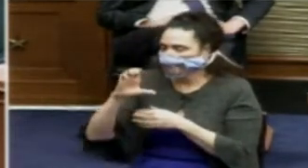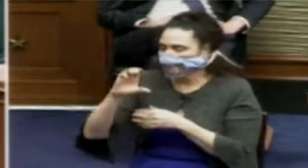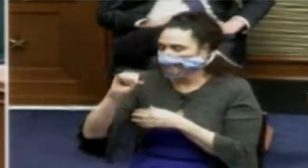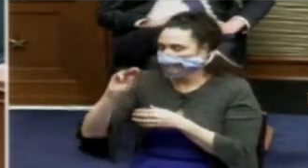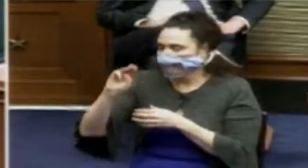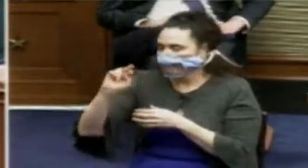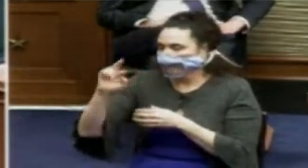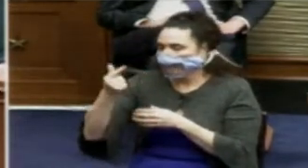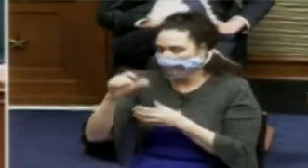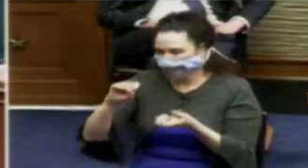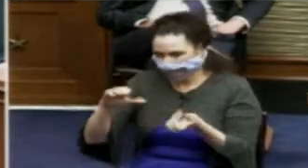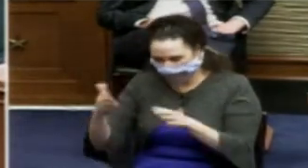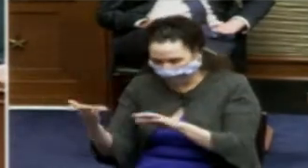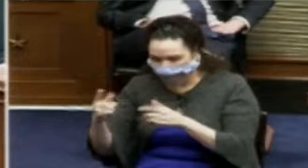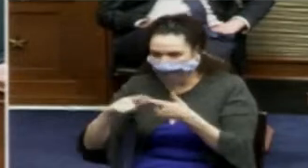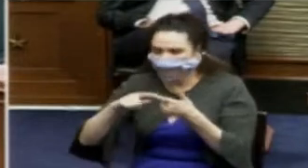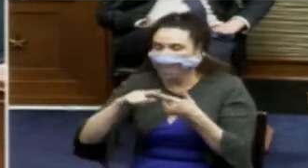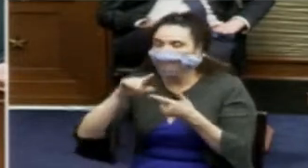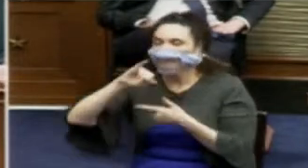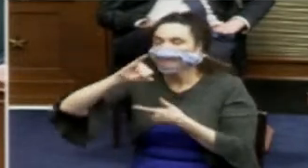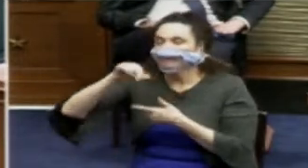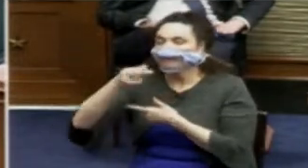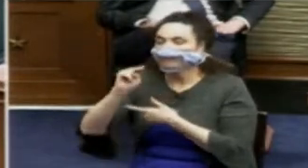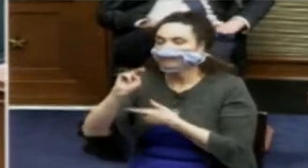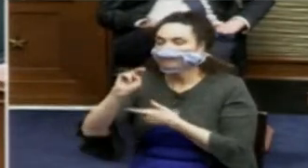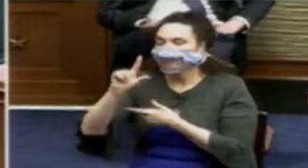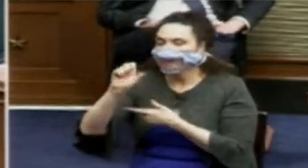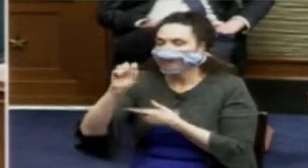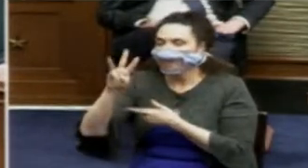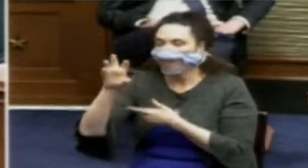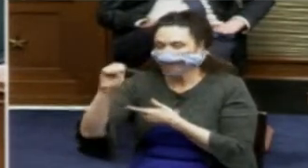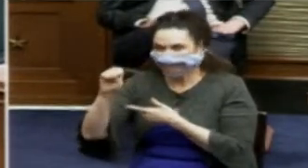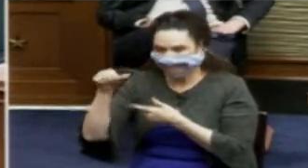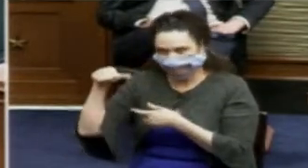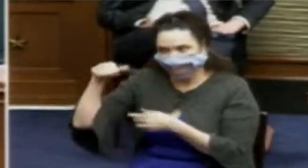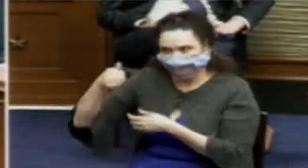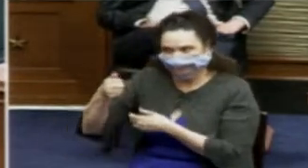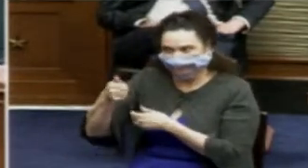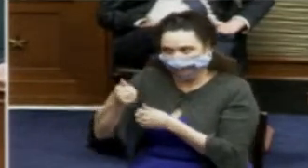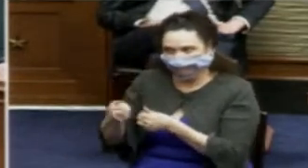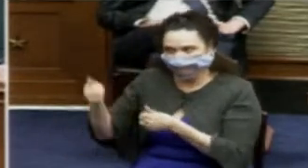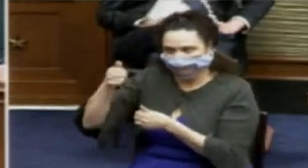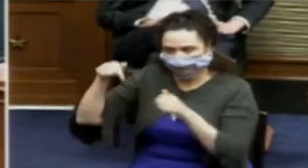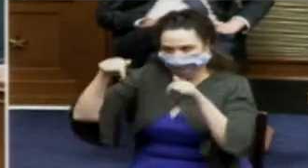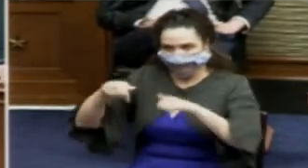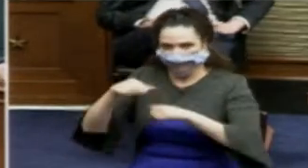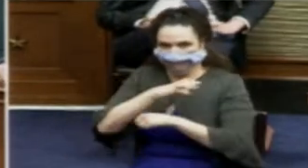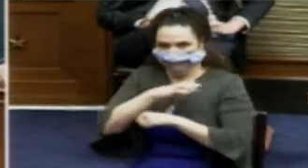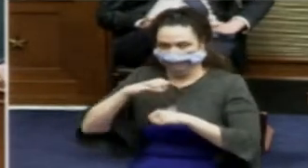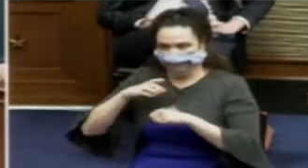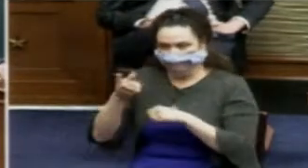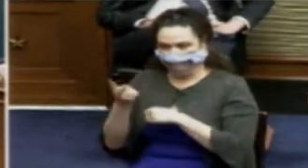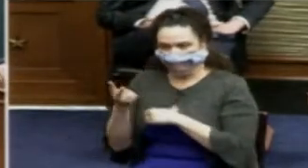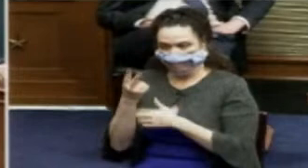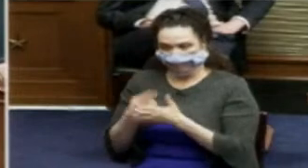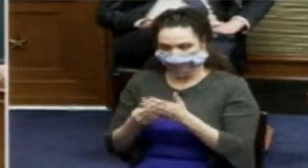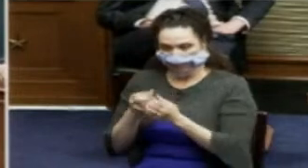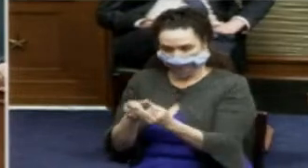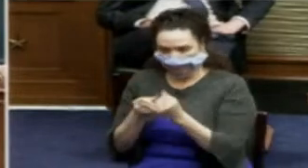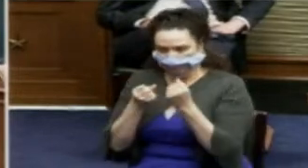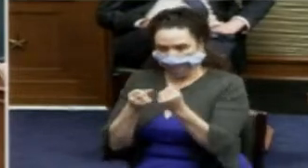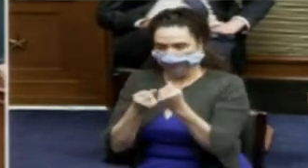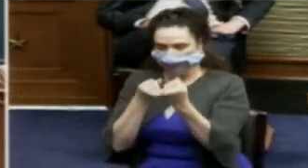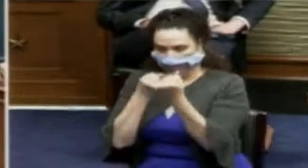rights hero. And they were both strong supporters of DC statehood. So my question